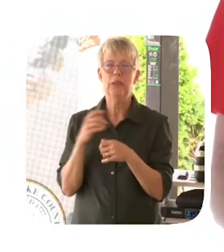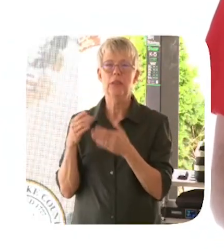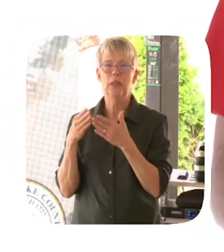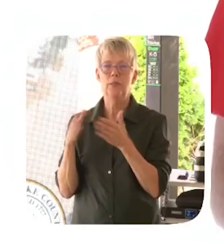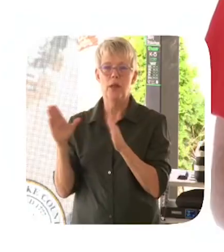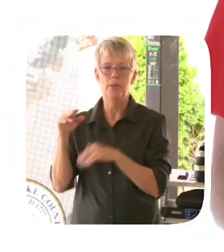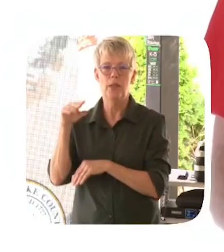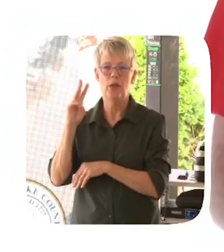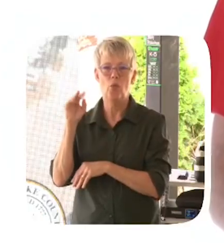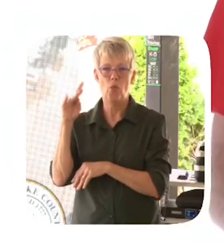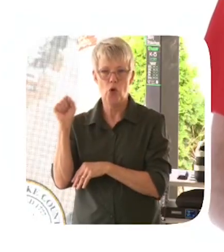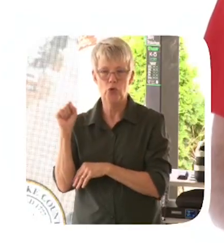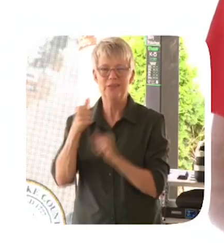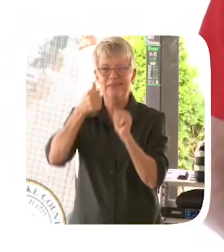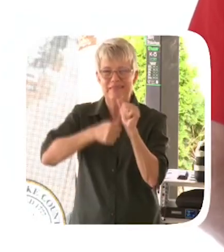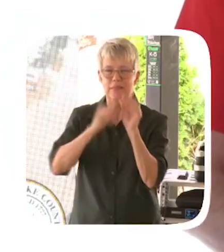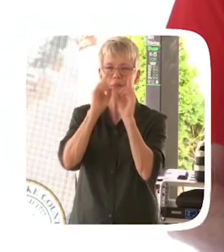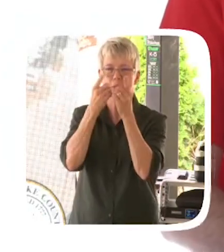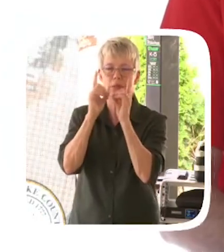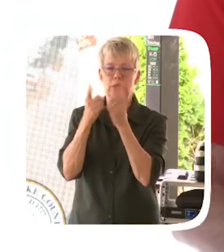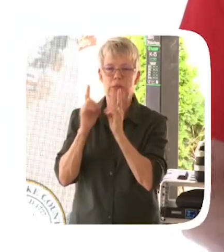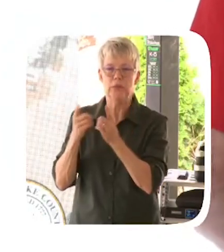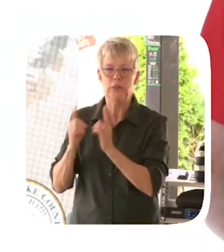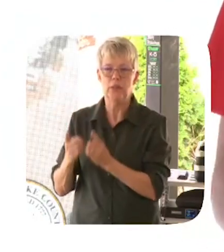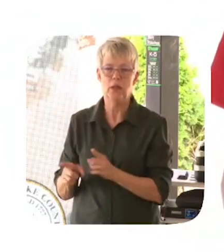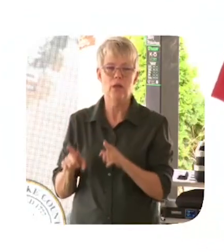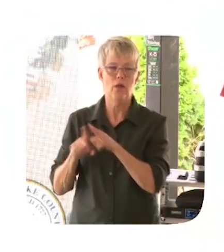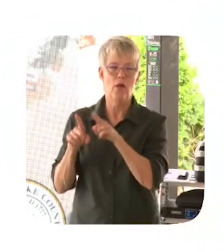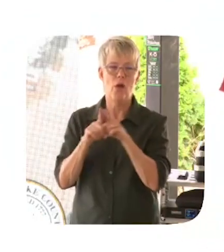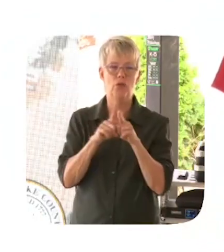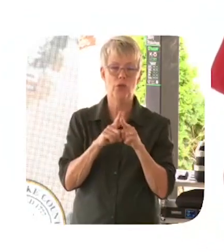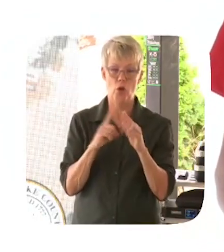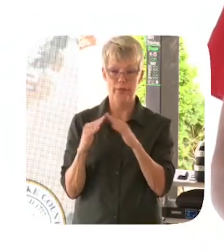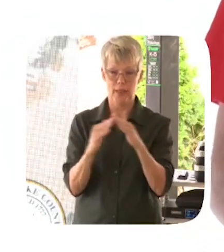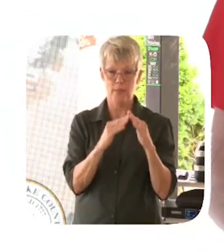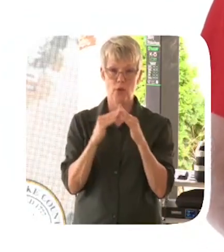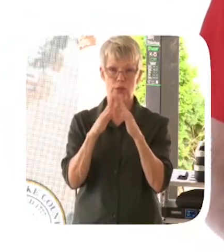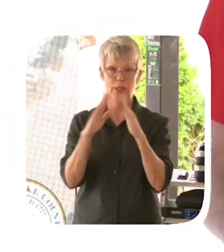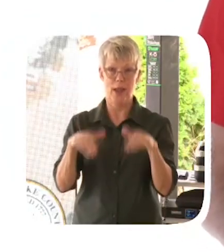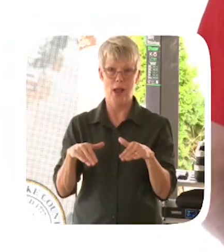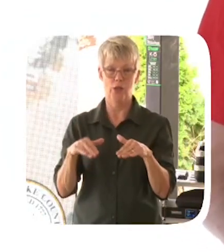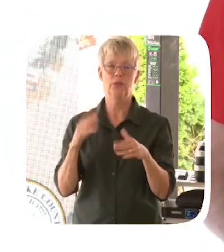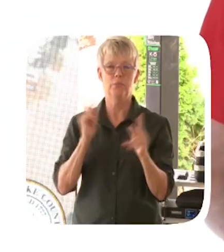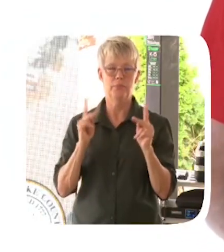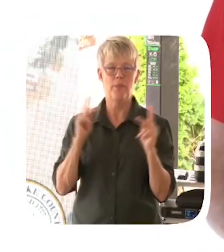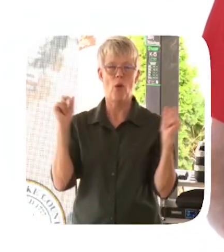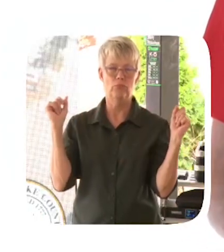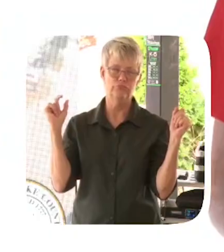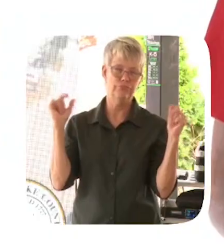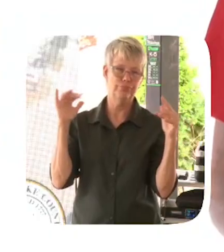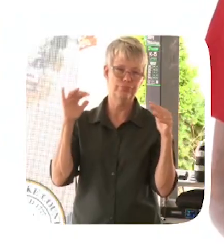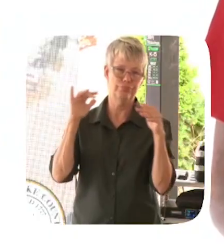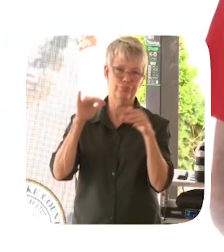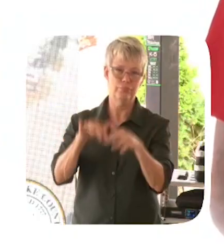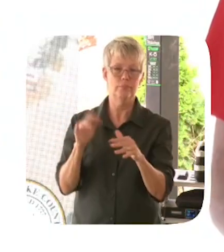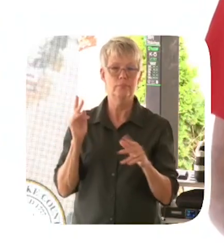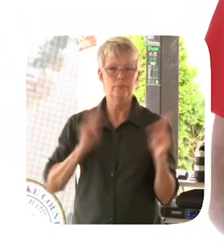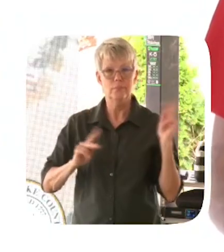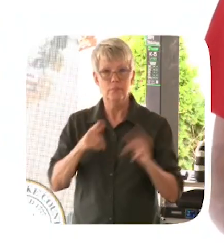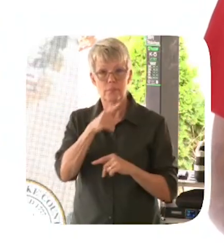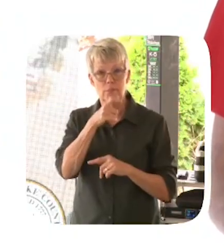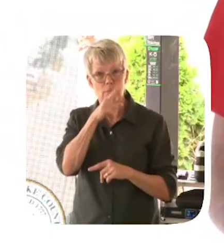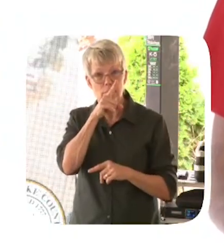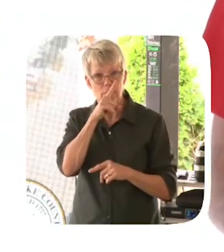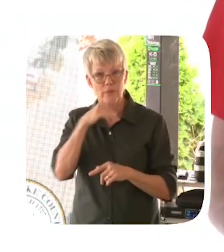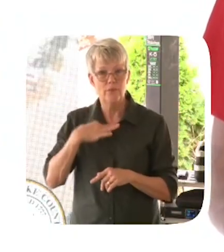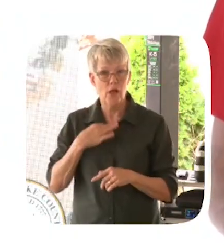department in the city. Even our community house became a gathering place for those affected by the storm and those volunteering to help,